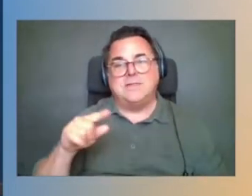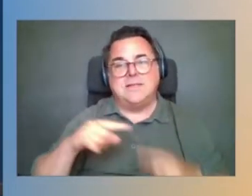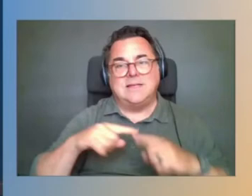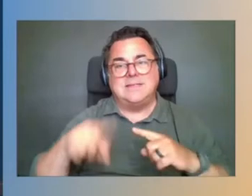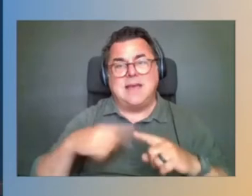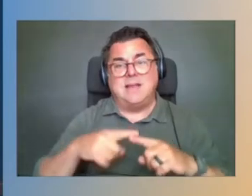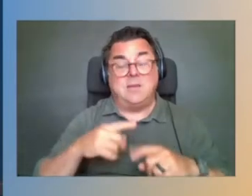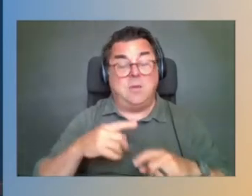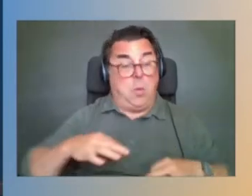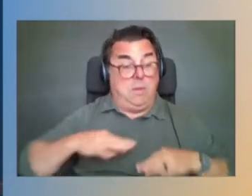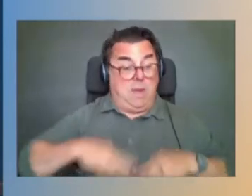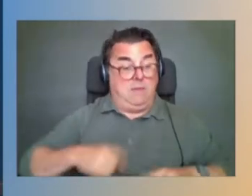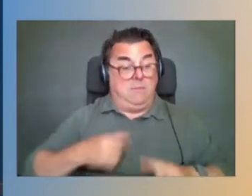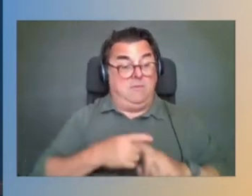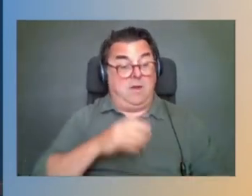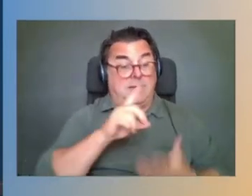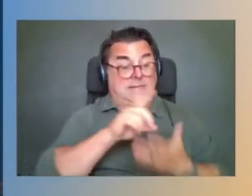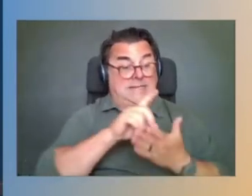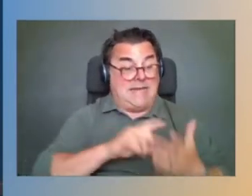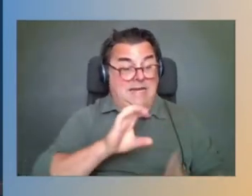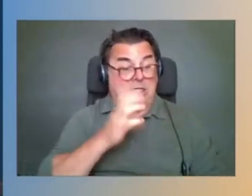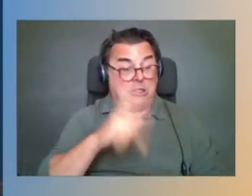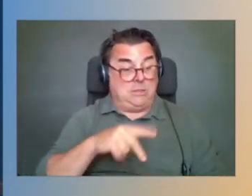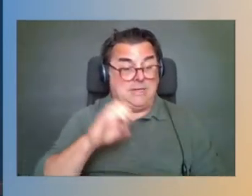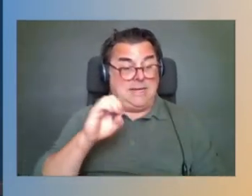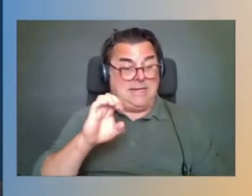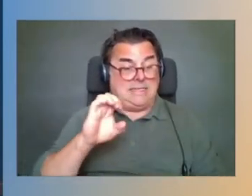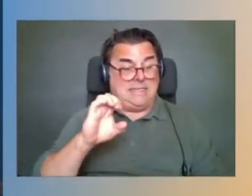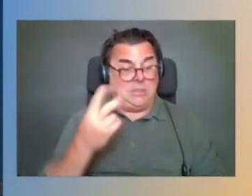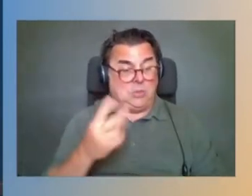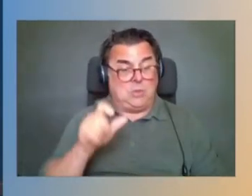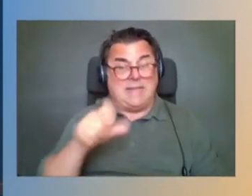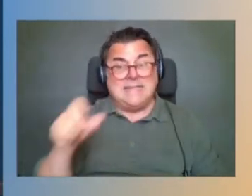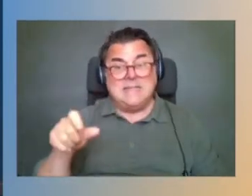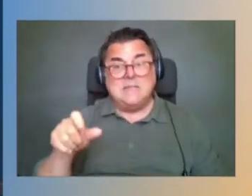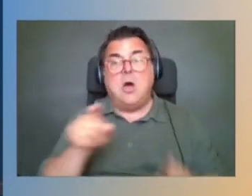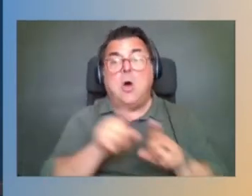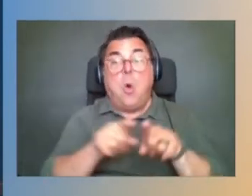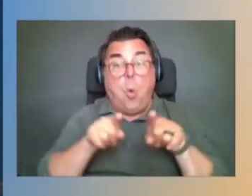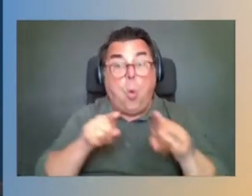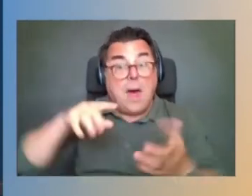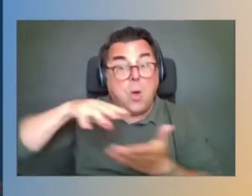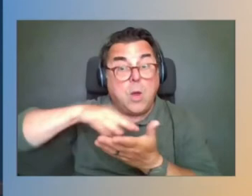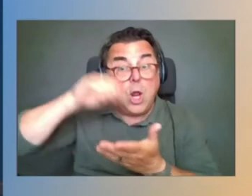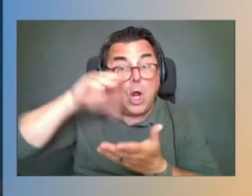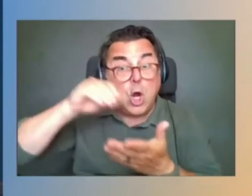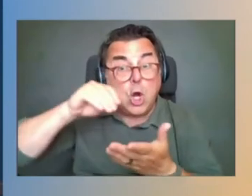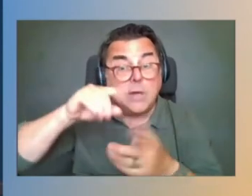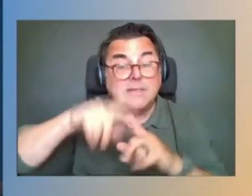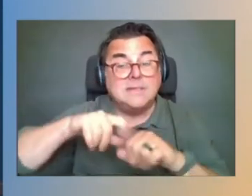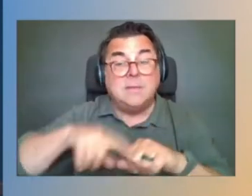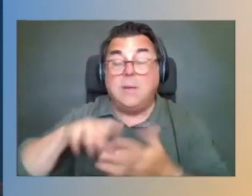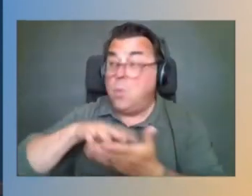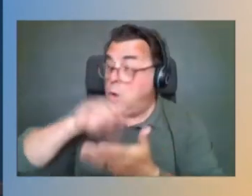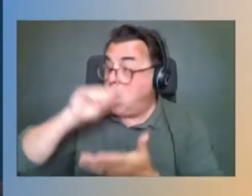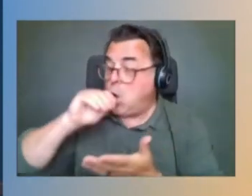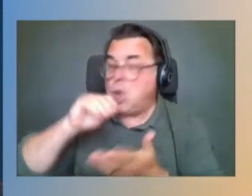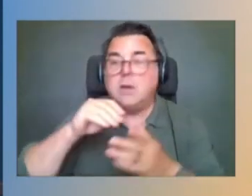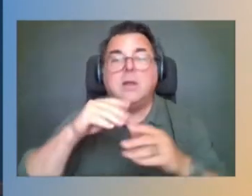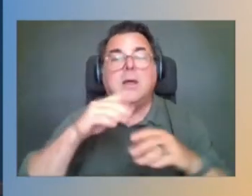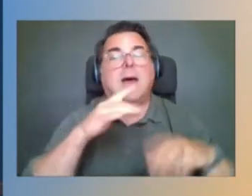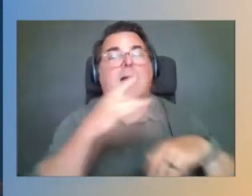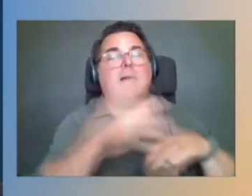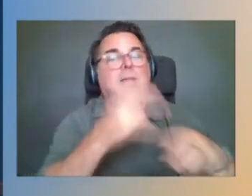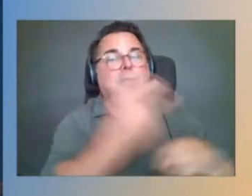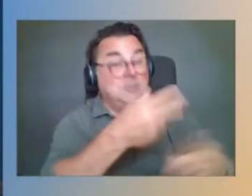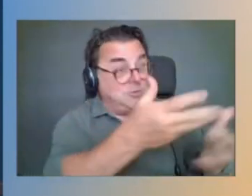of the cloud in designing these chips, but also, as we learn about this, we're able to make it available for other customers, and they see the same thing,